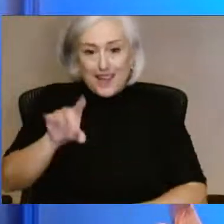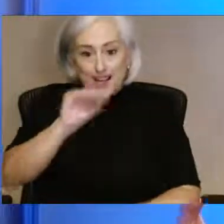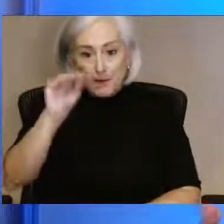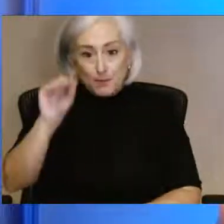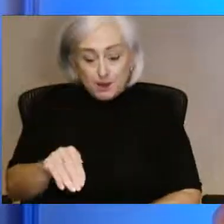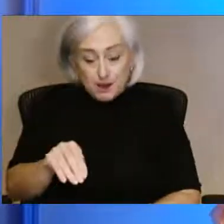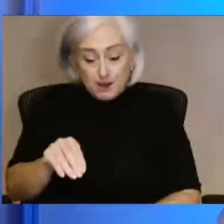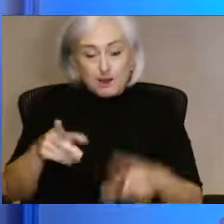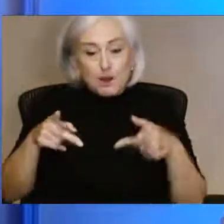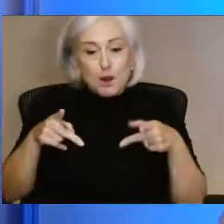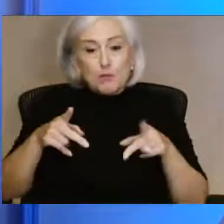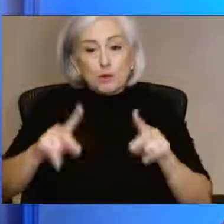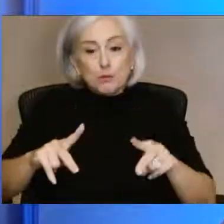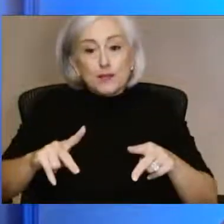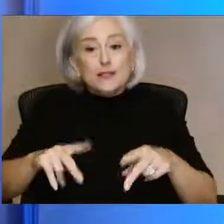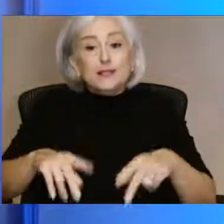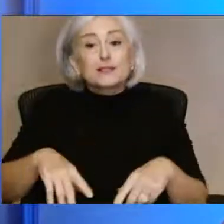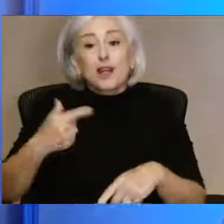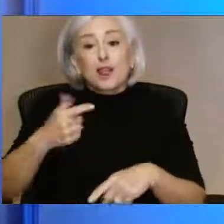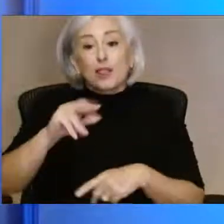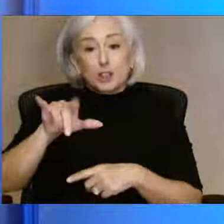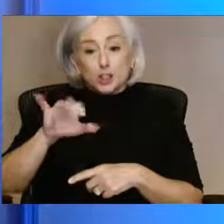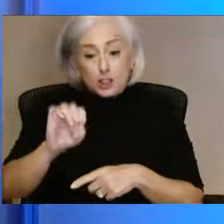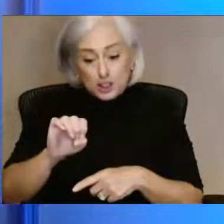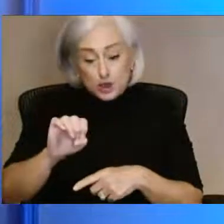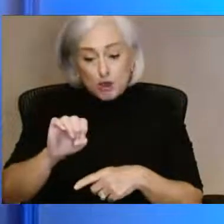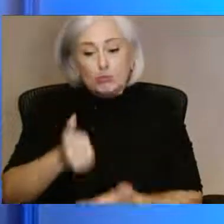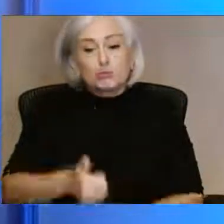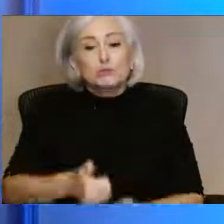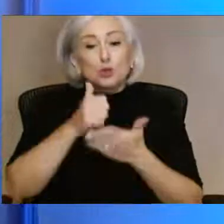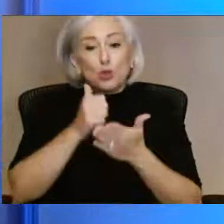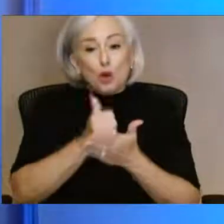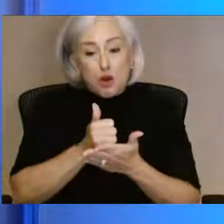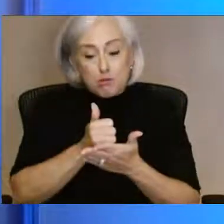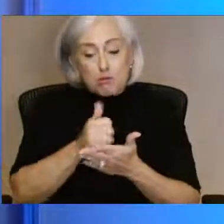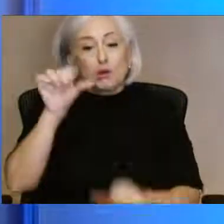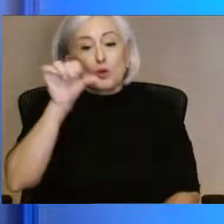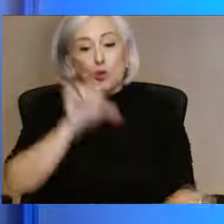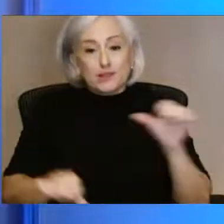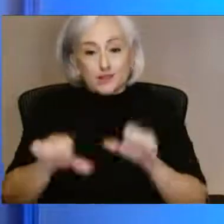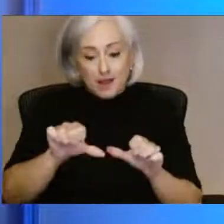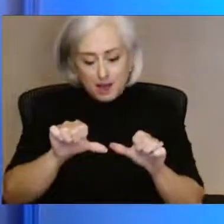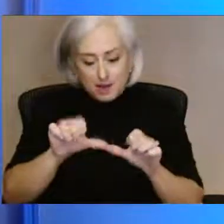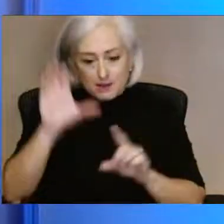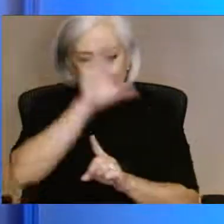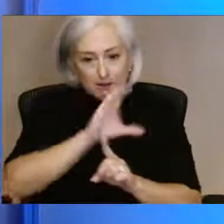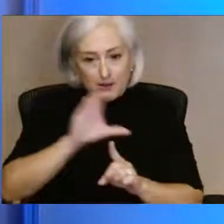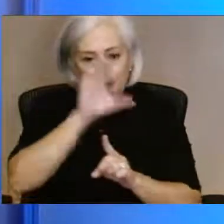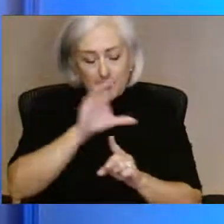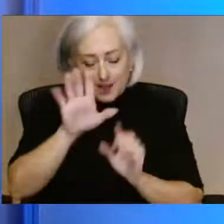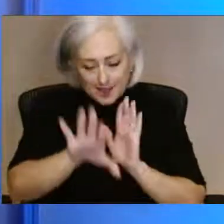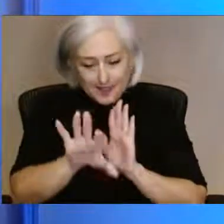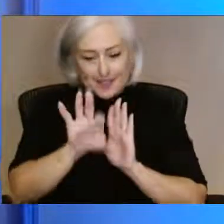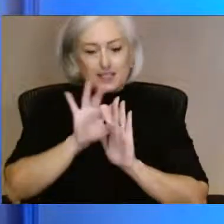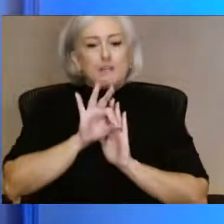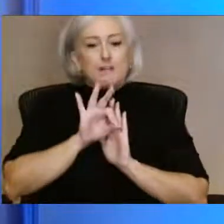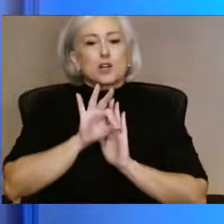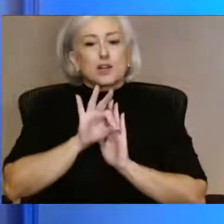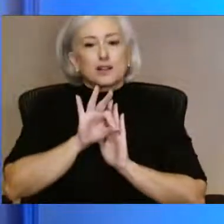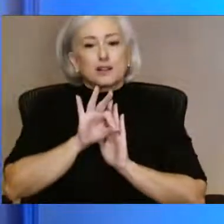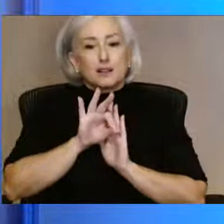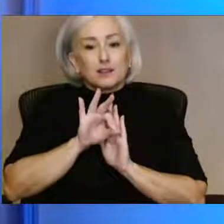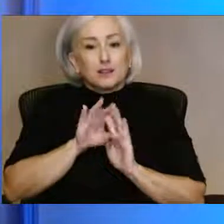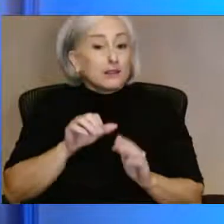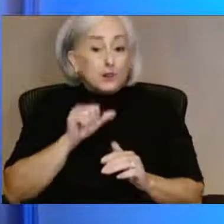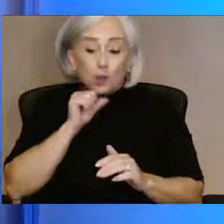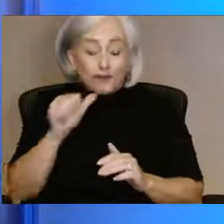part of this scientific discovery process, where they've really we've not been able to study their biology very effectively before.